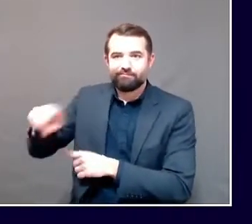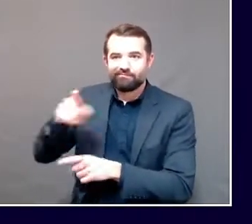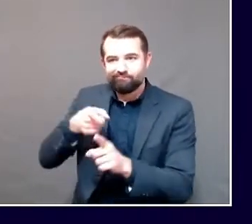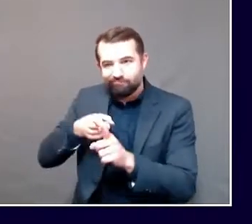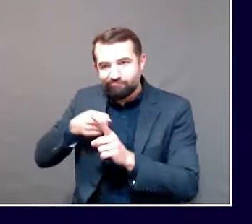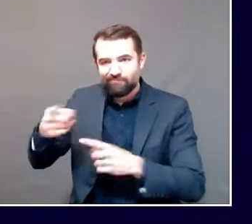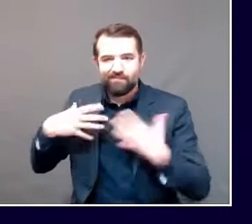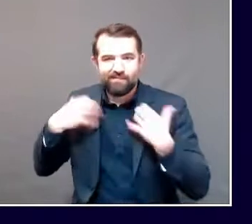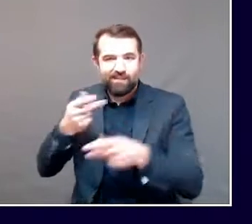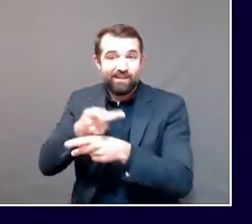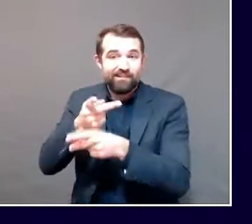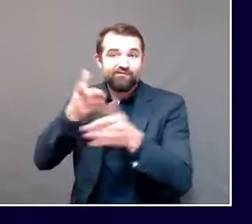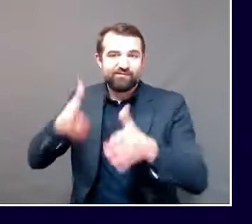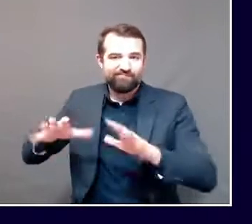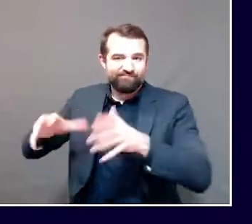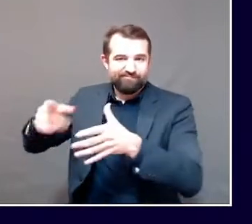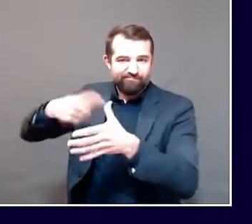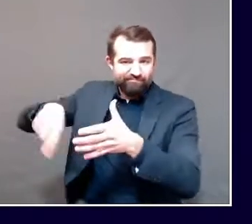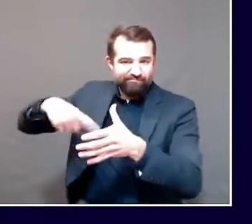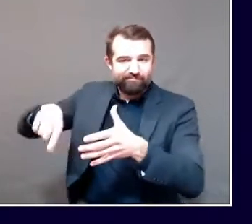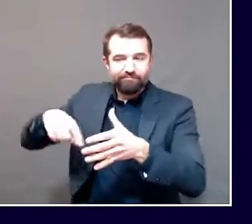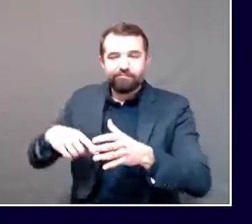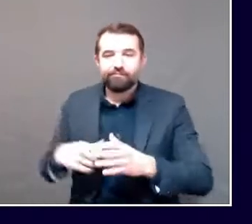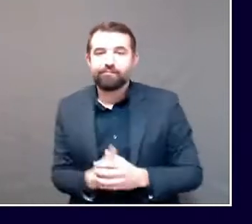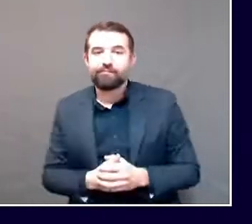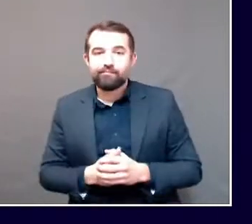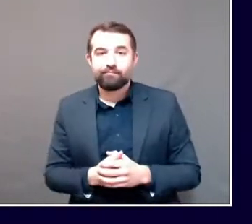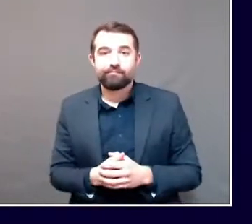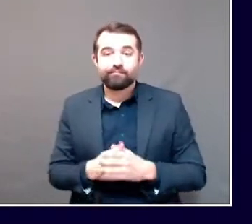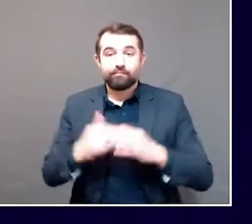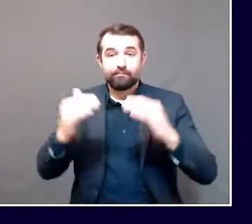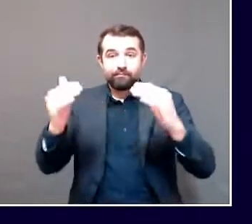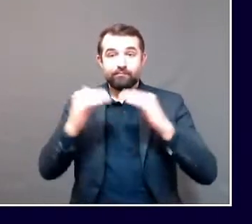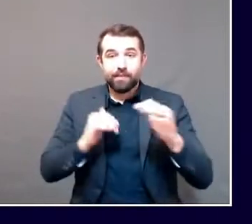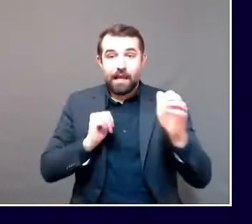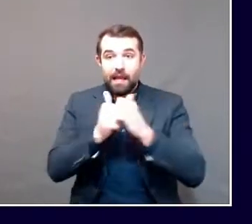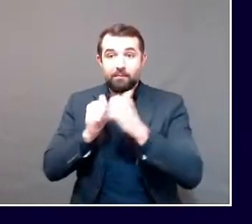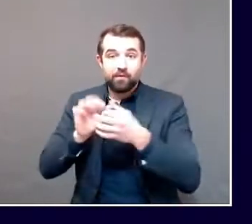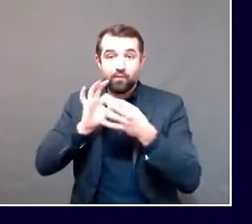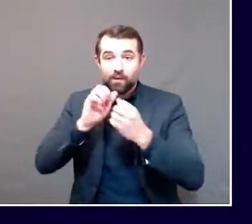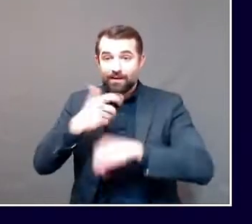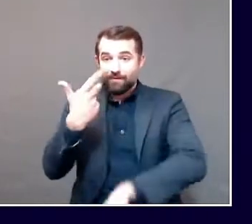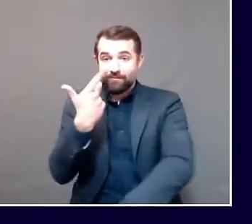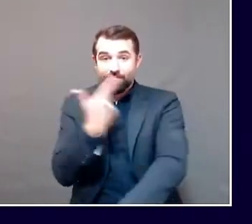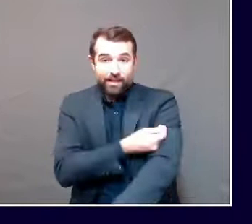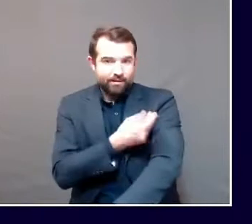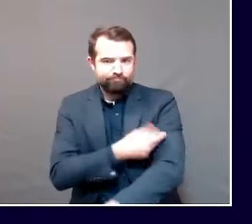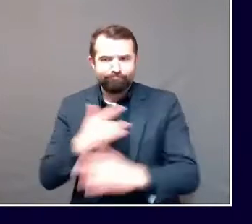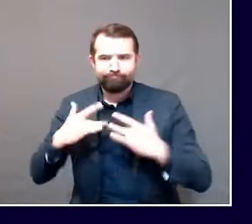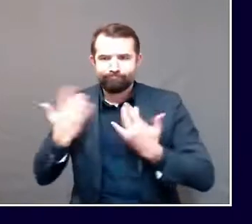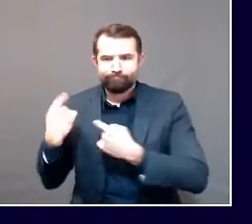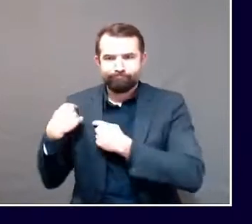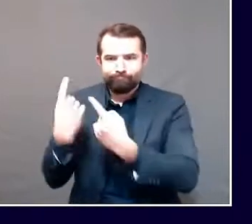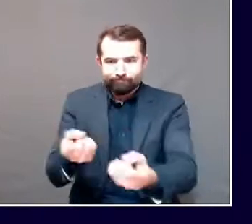Turning next to where we stand with respect to vaccinations. Overall, as of this morning,